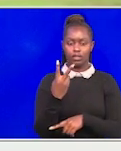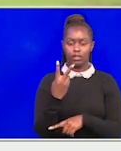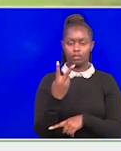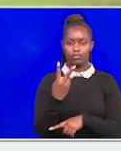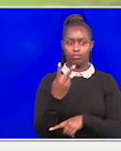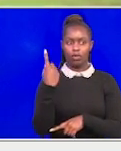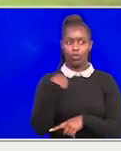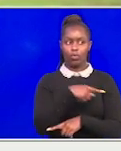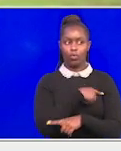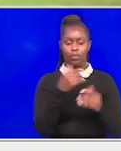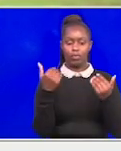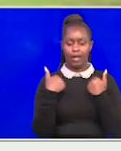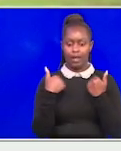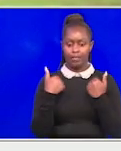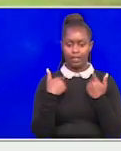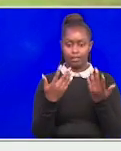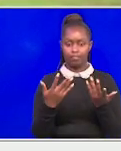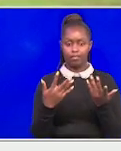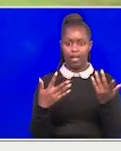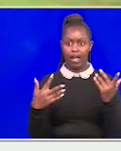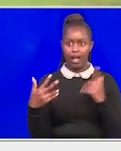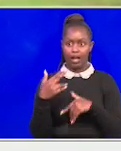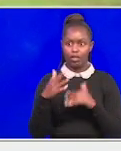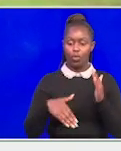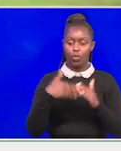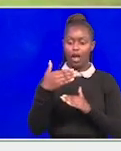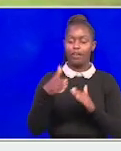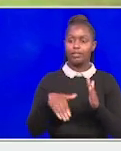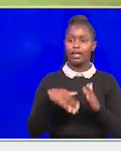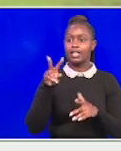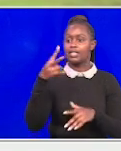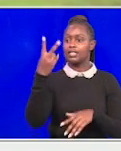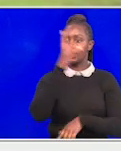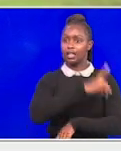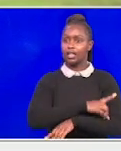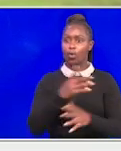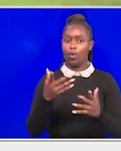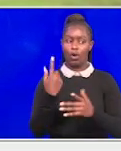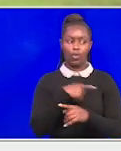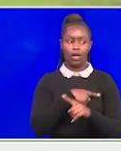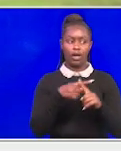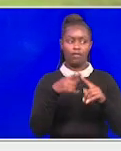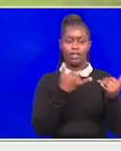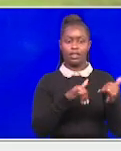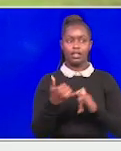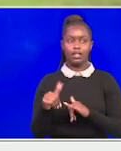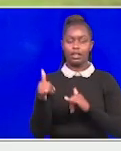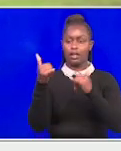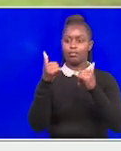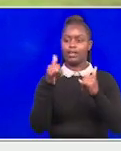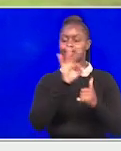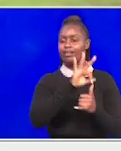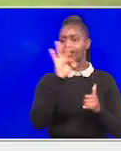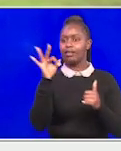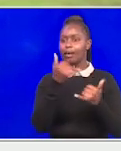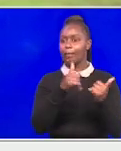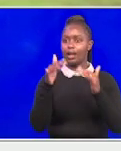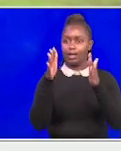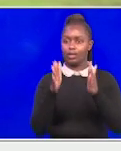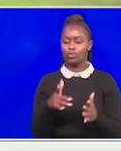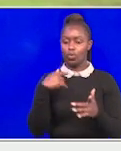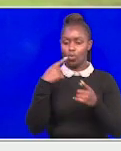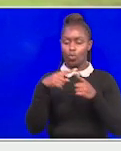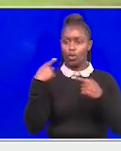We'll be having a cut after the second day, where we'll have 33 players plus ties fighting it out on